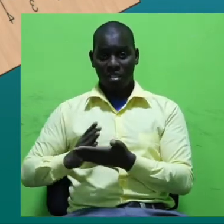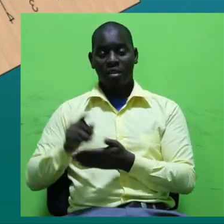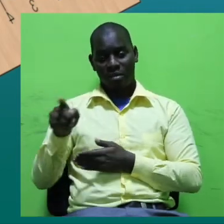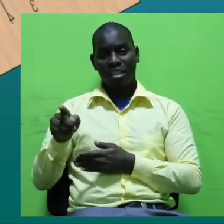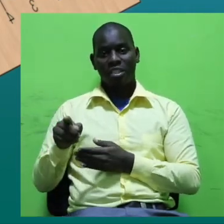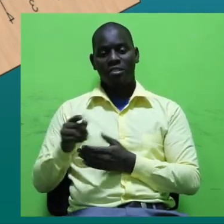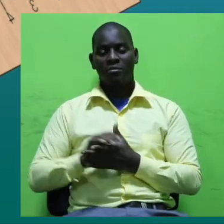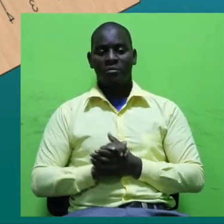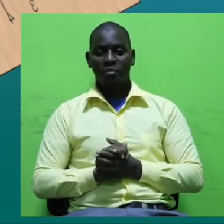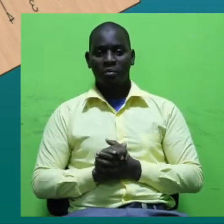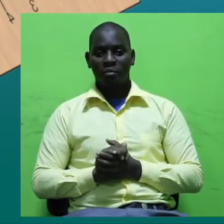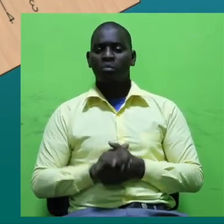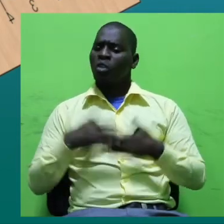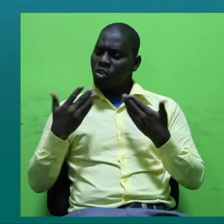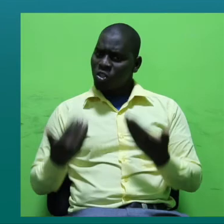centimeters.